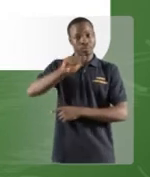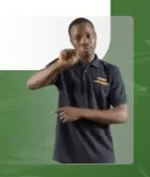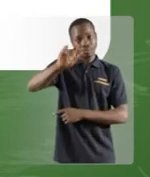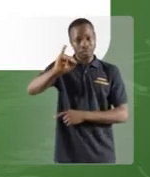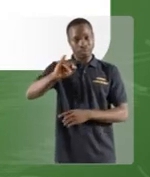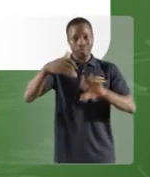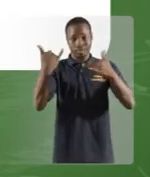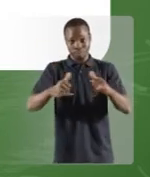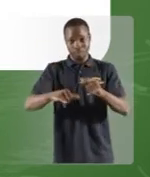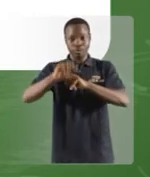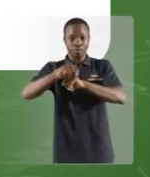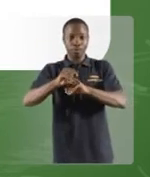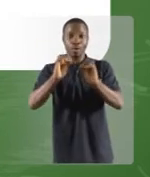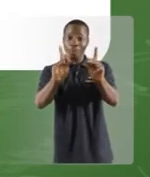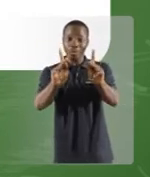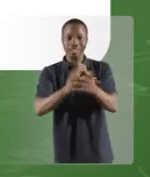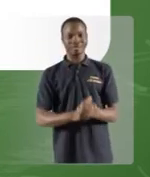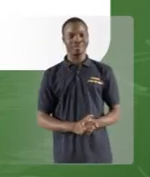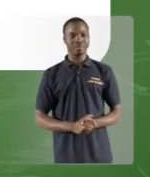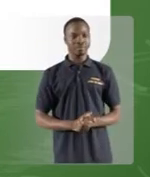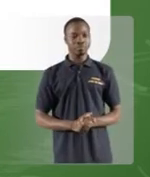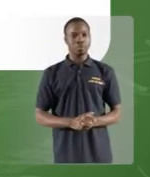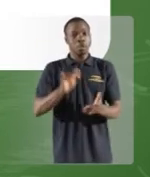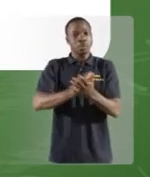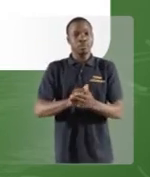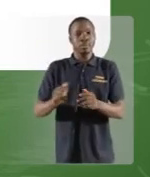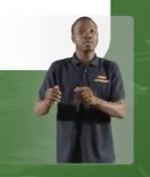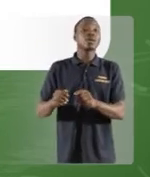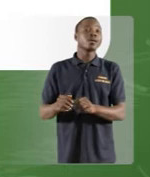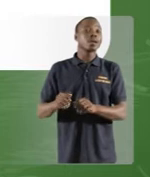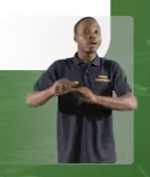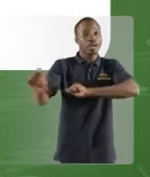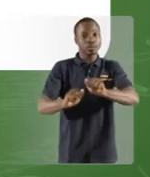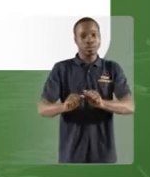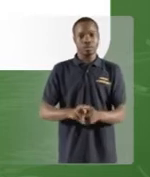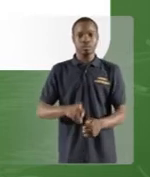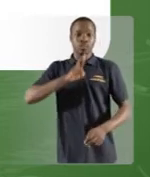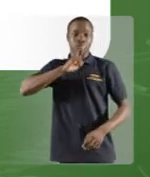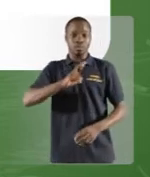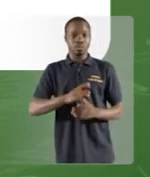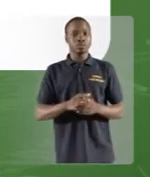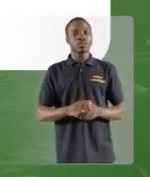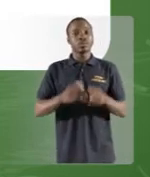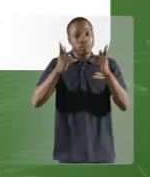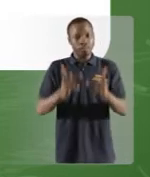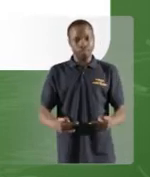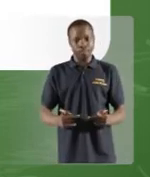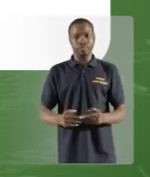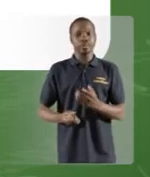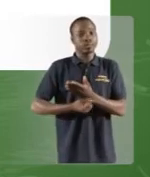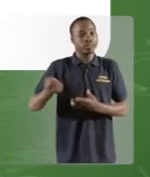football. All right? So all these actions are done in the present.